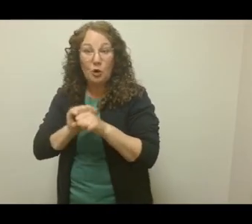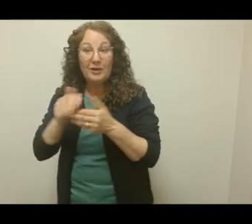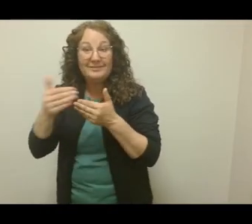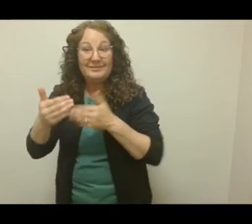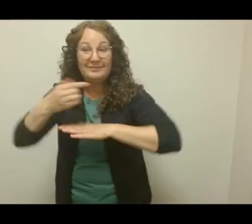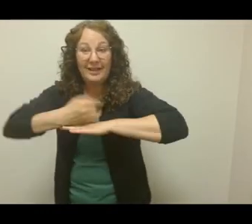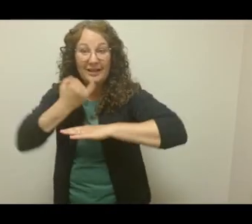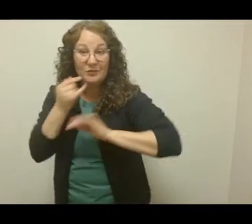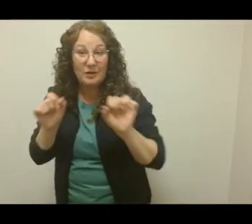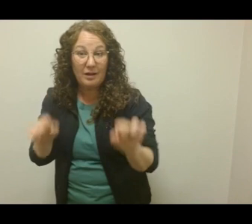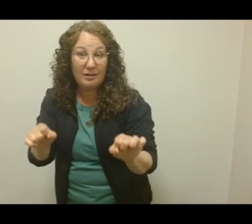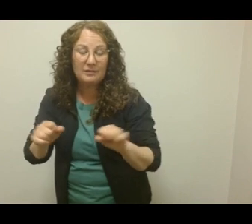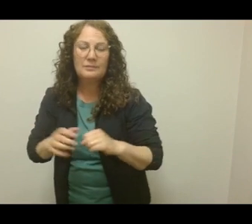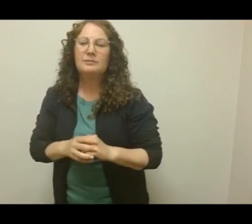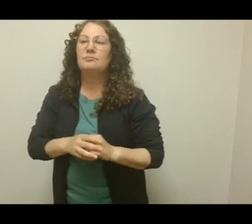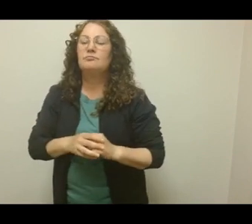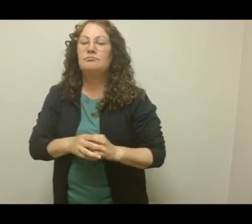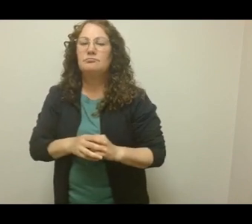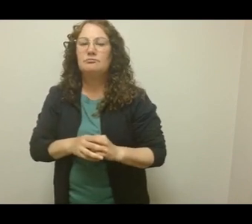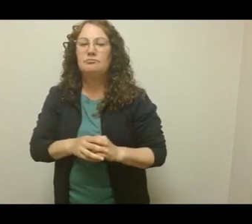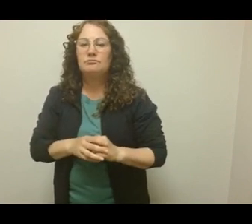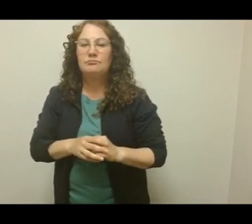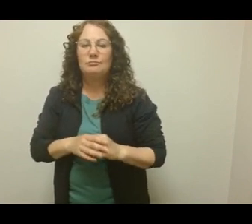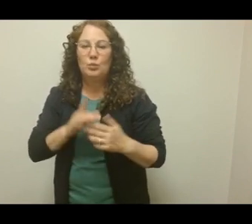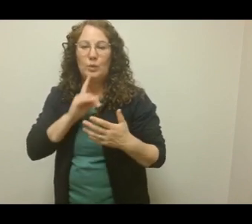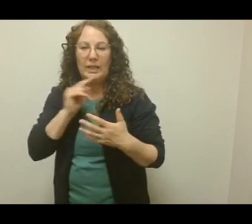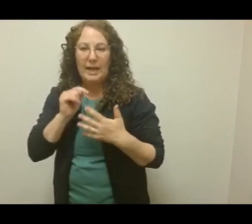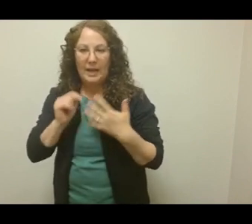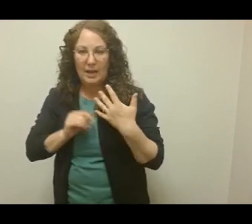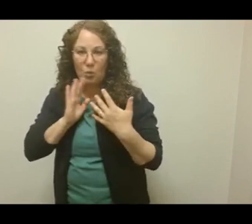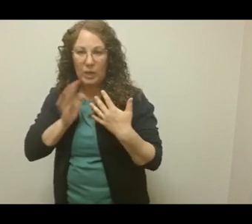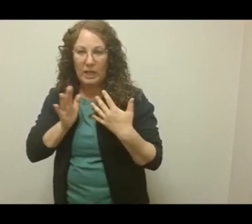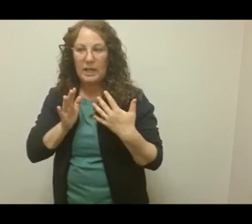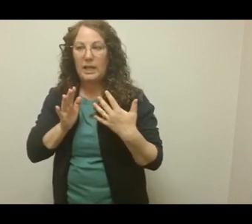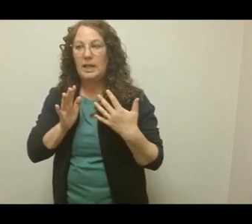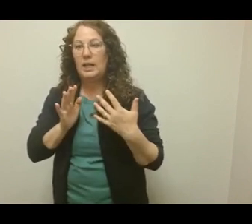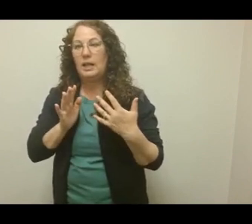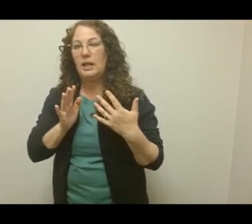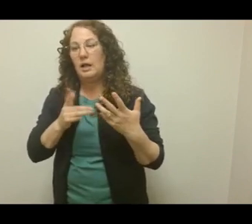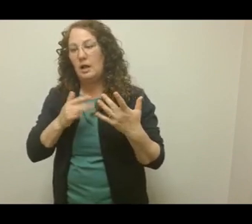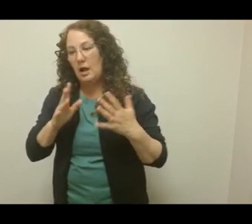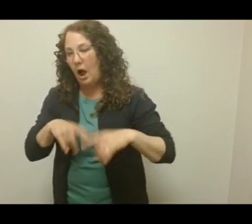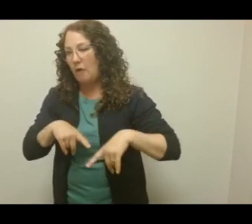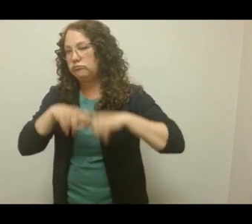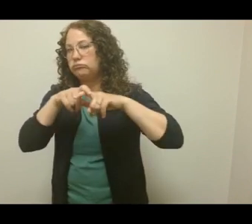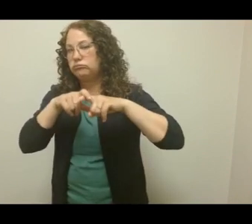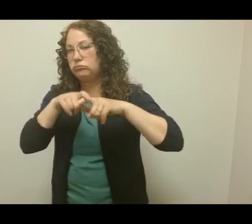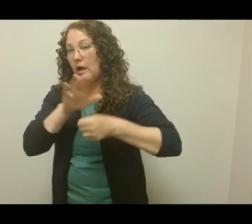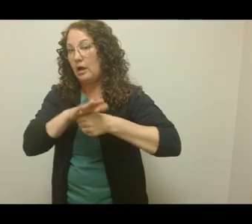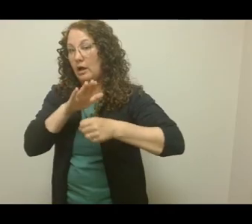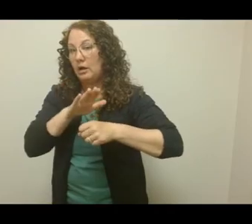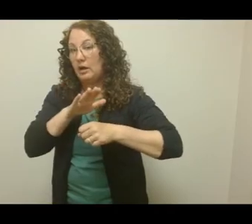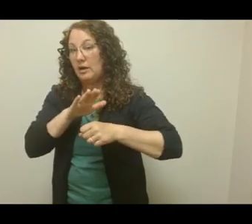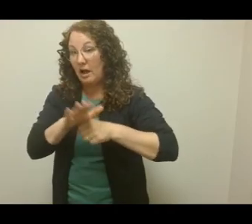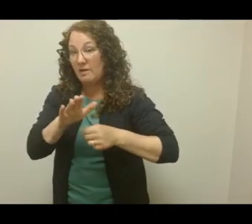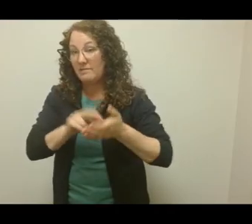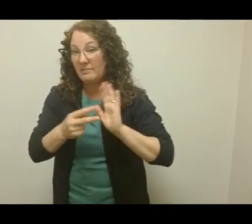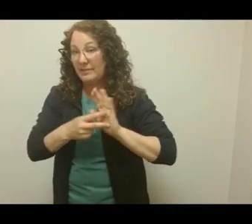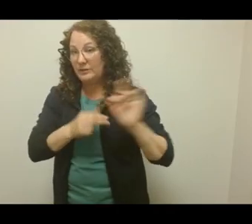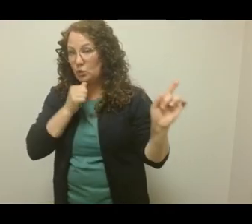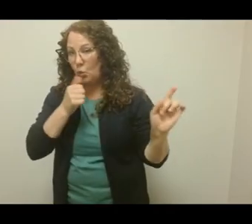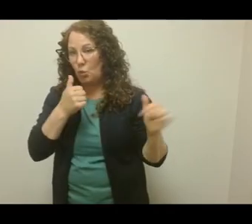can. All of these things will distract you, hopefully enough that you don't remember what the original